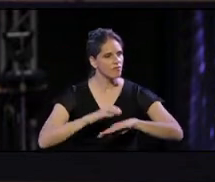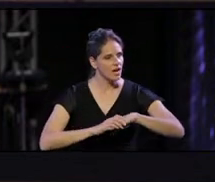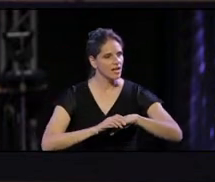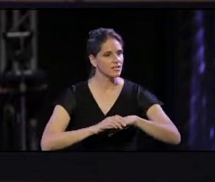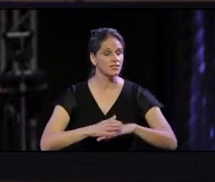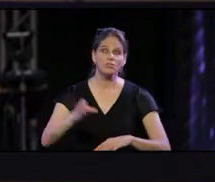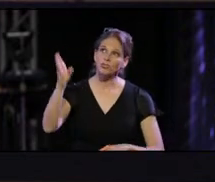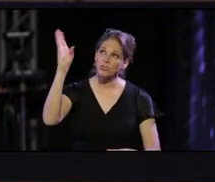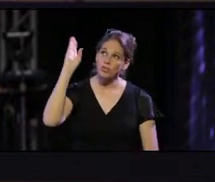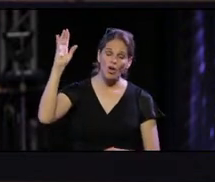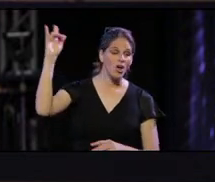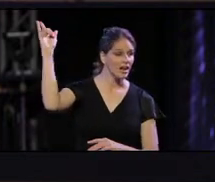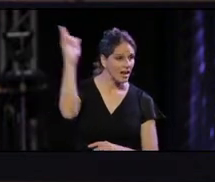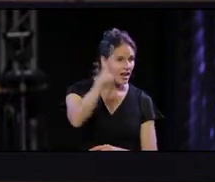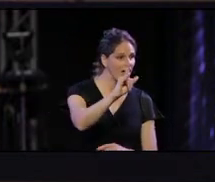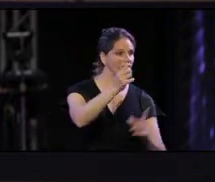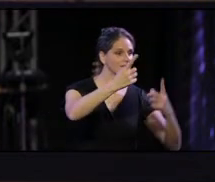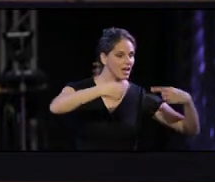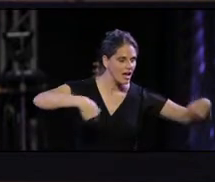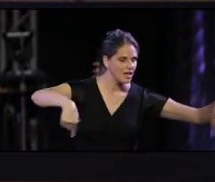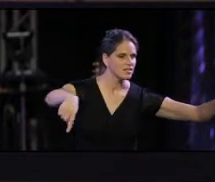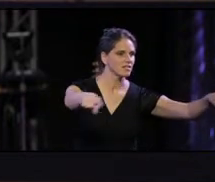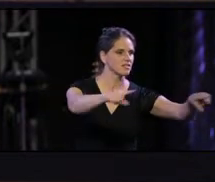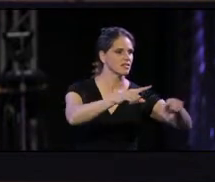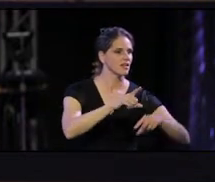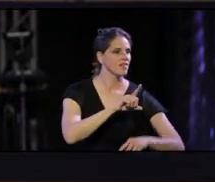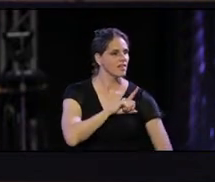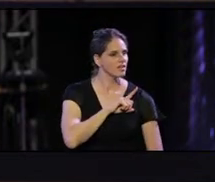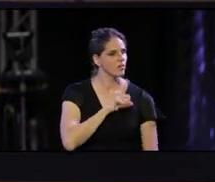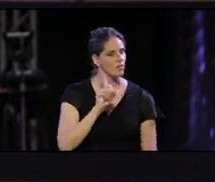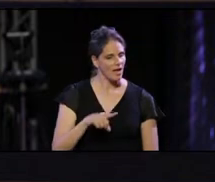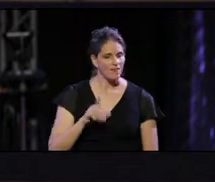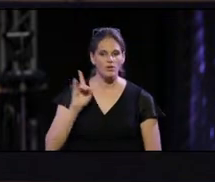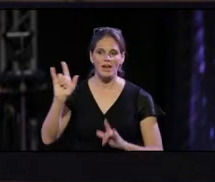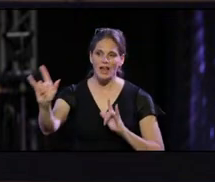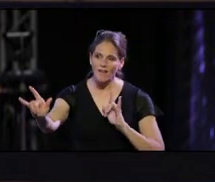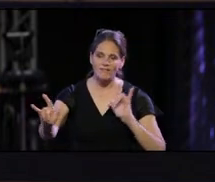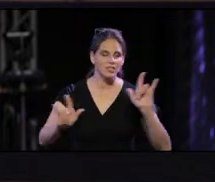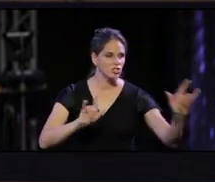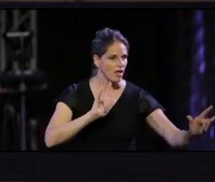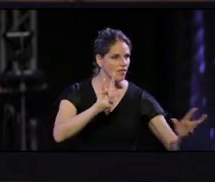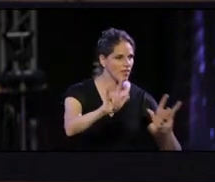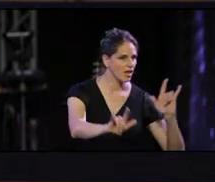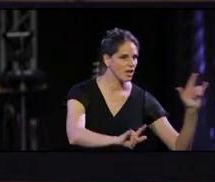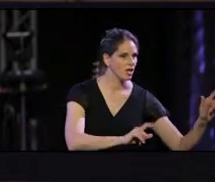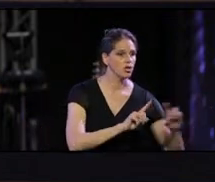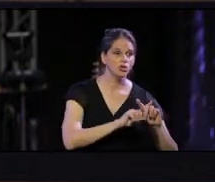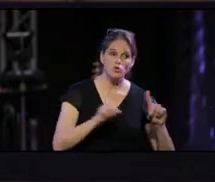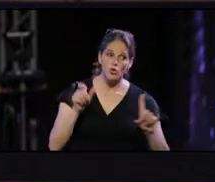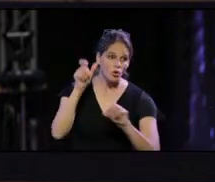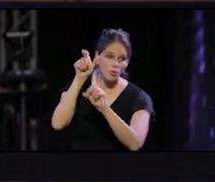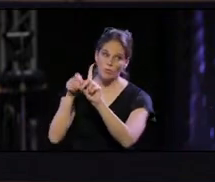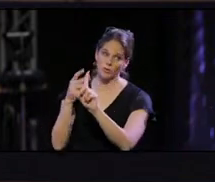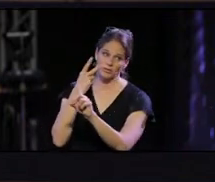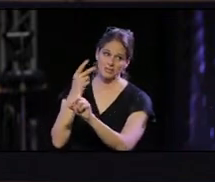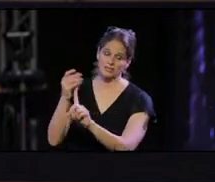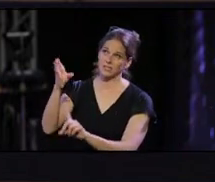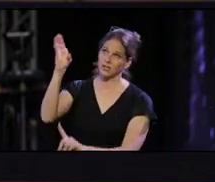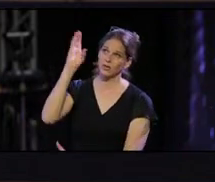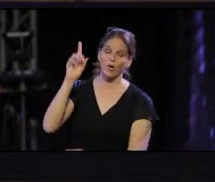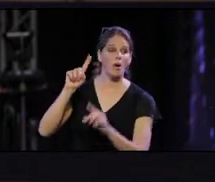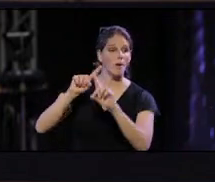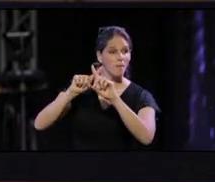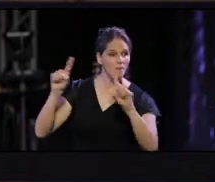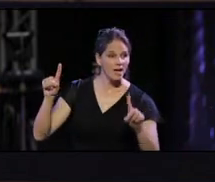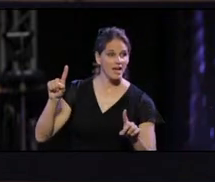us, we ought to love one another. No one has ever seen God. But if we love one another, God lives